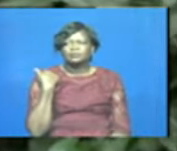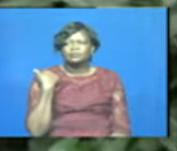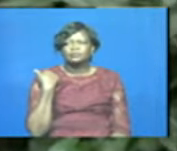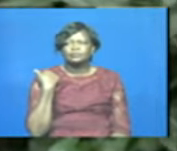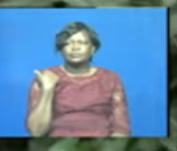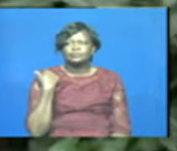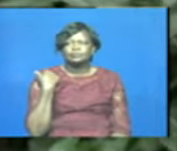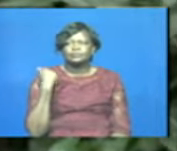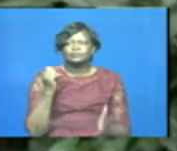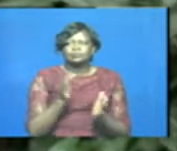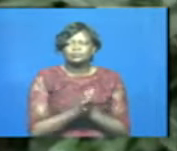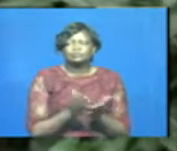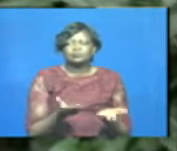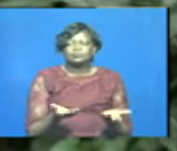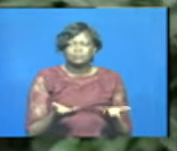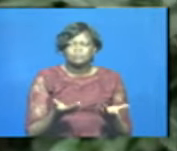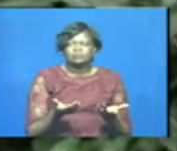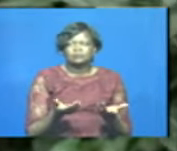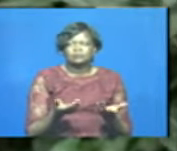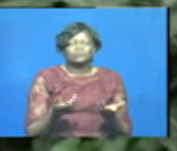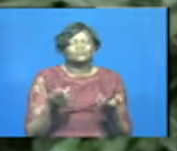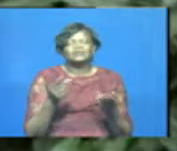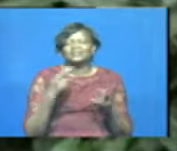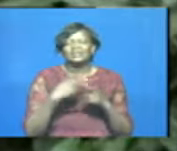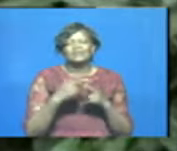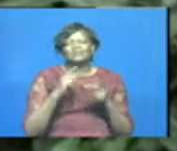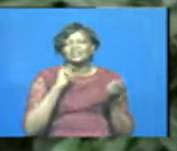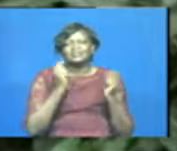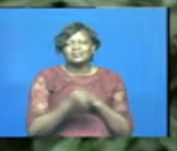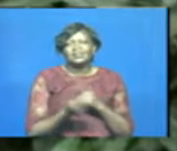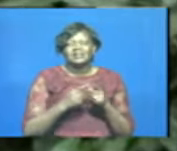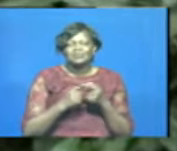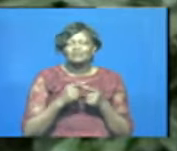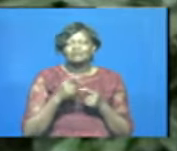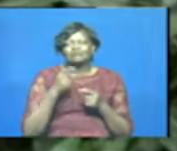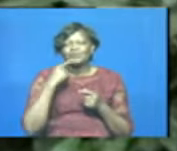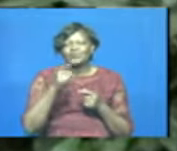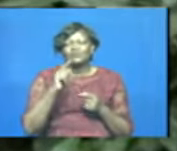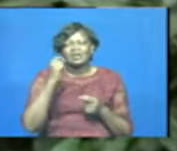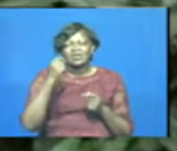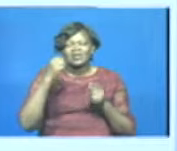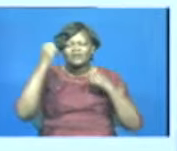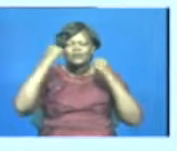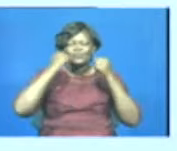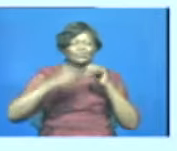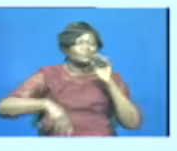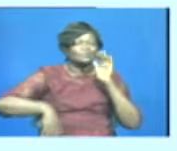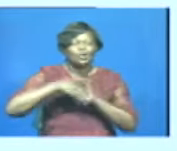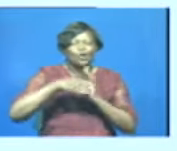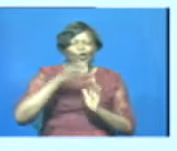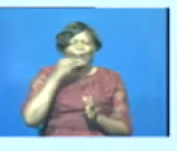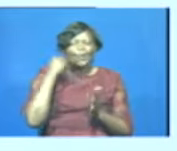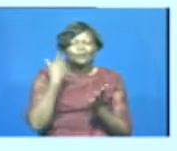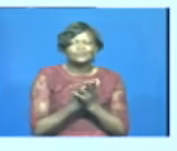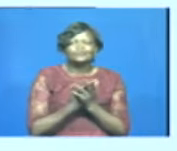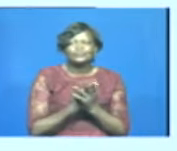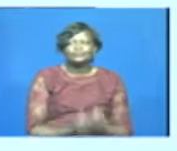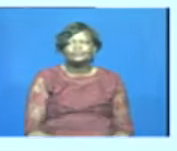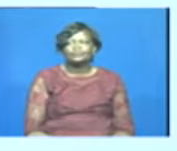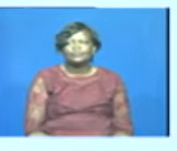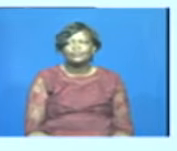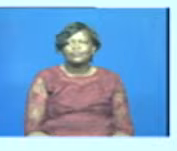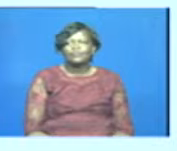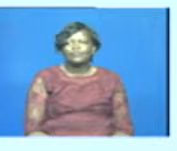and we were turned now into Air Force. Even a mention of Kenya Air Force, you could be sent home or to jail. Major Patrick Gichuhi